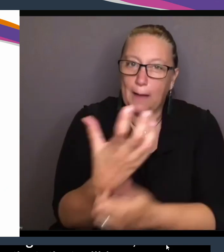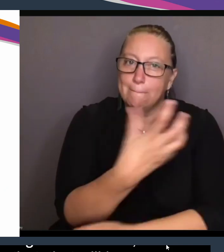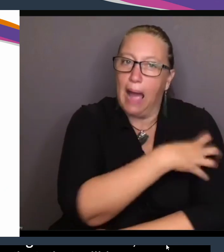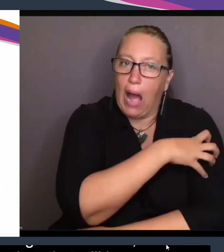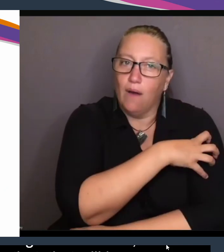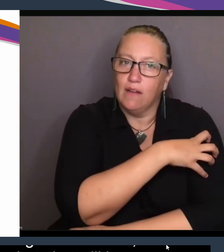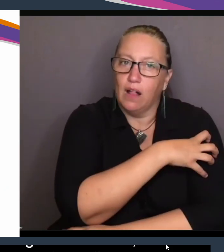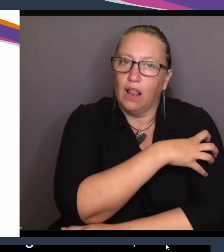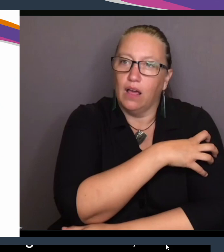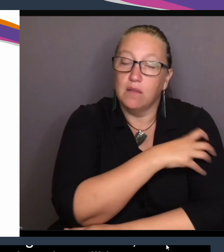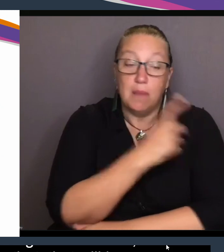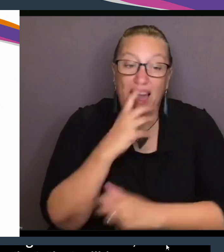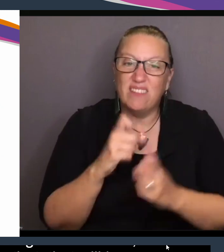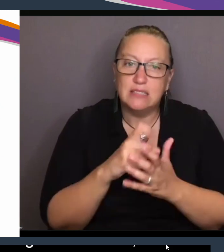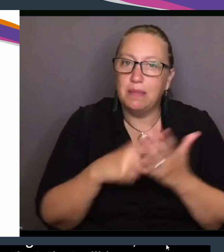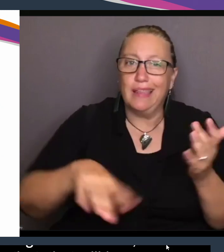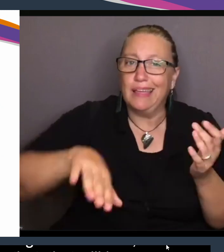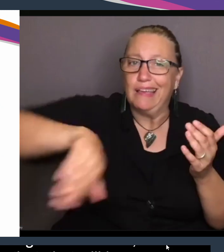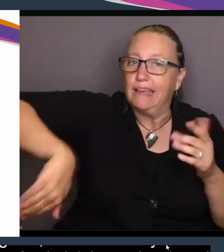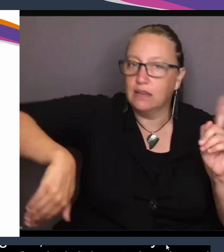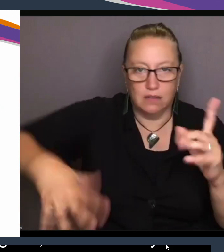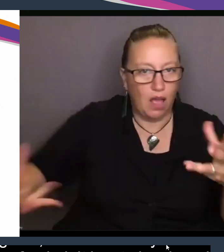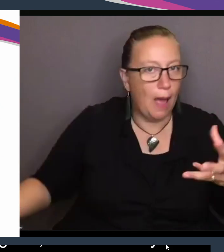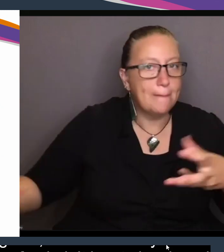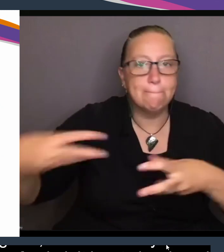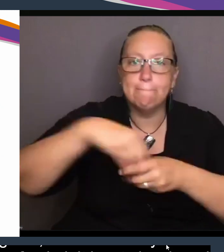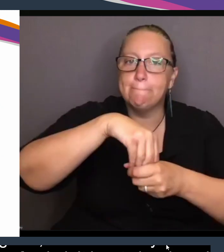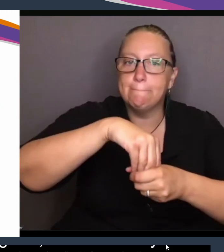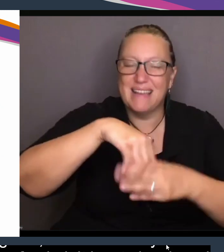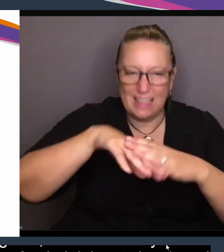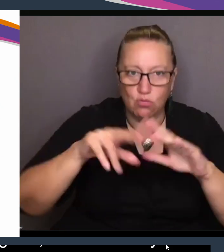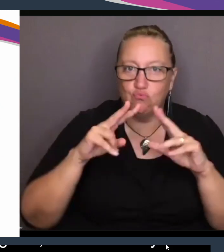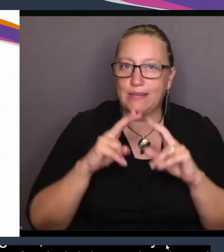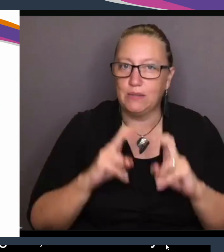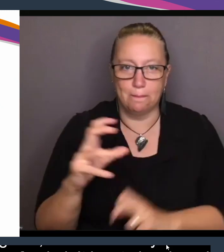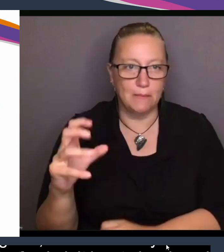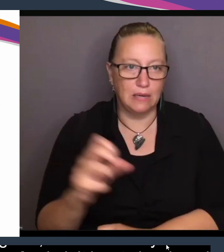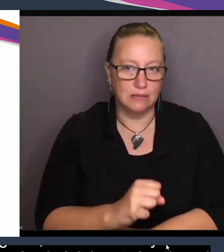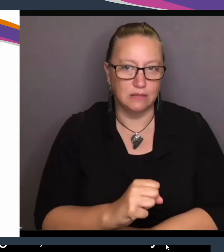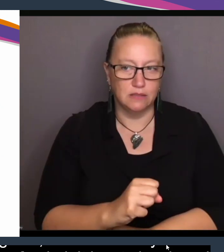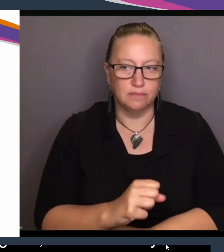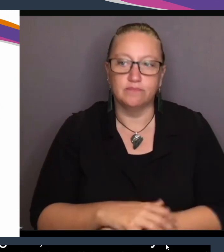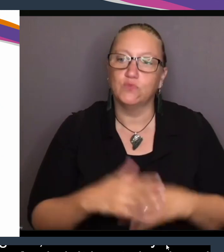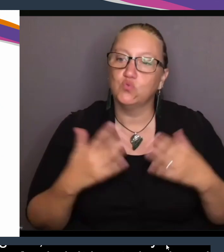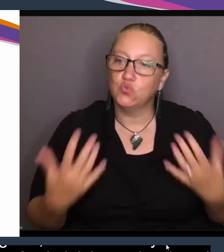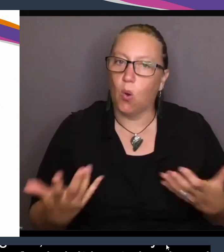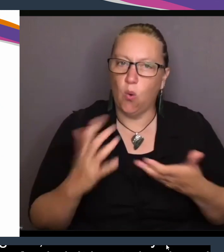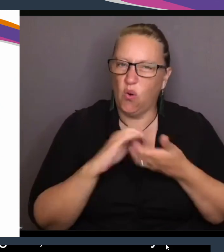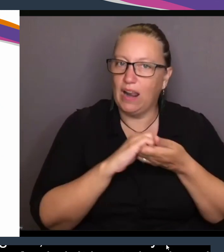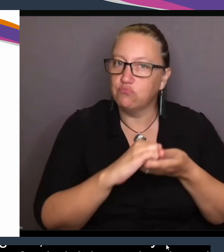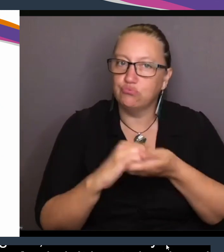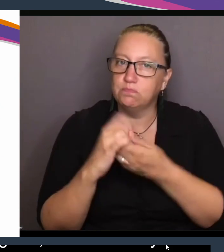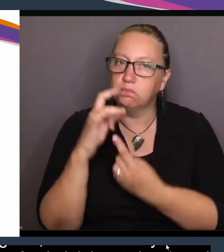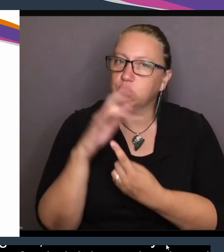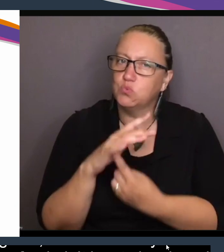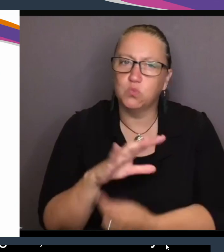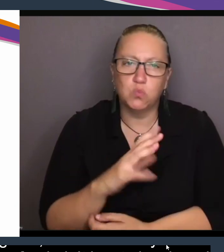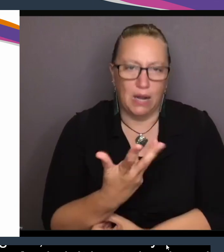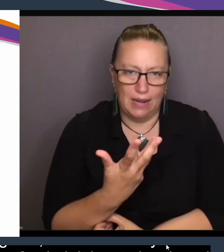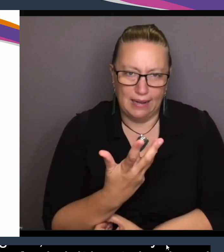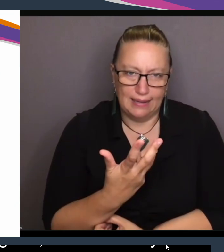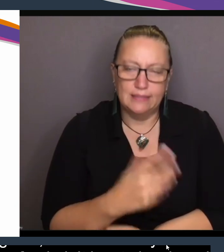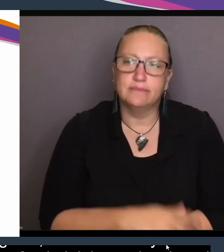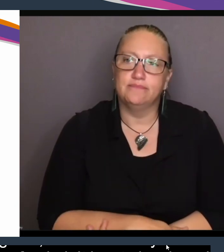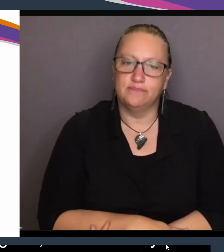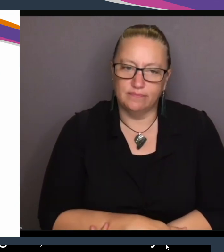for people with disability in the research. So why is collaboration important? It strengthens the